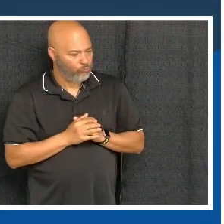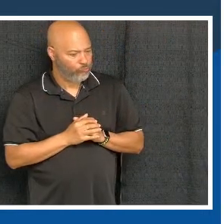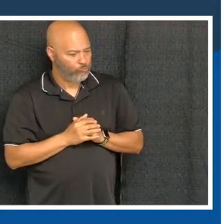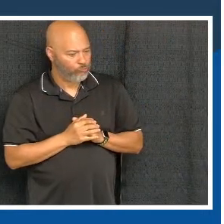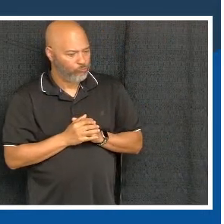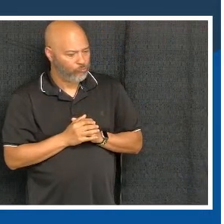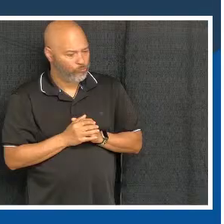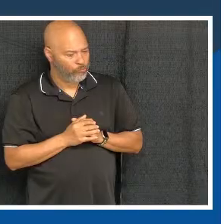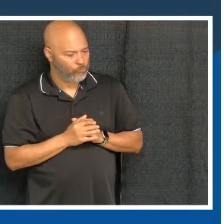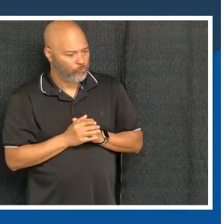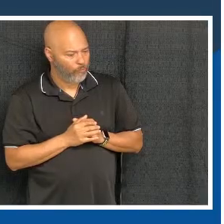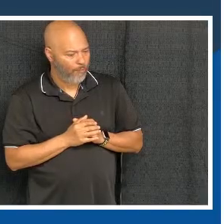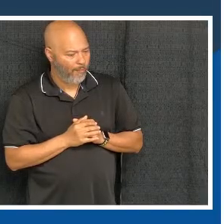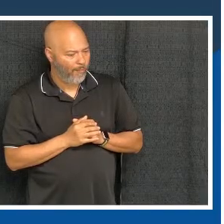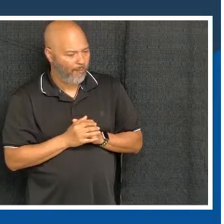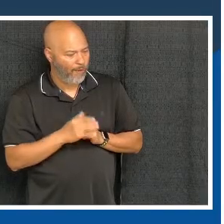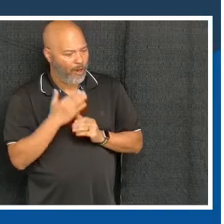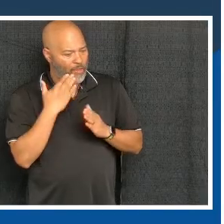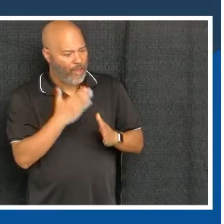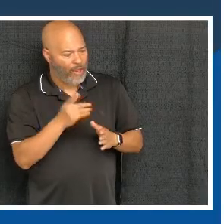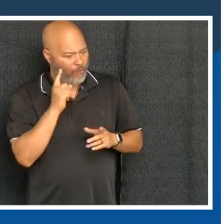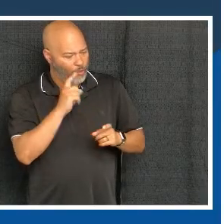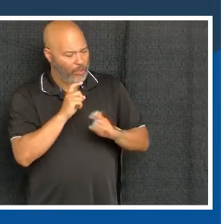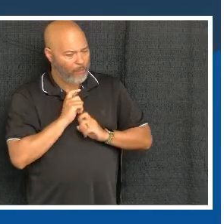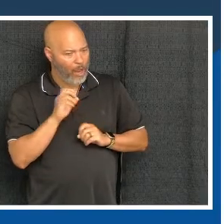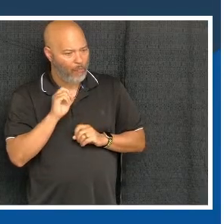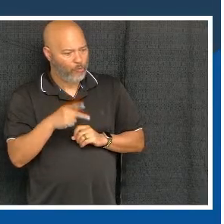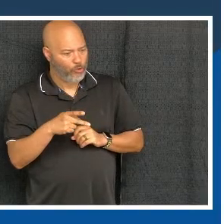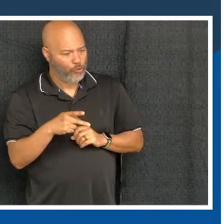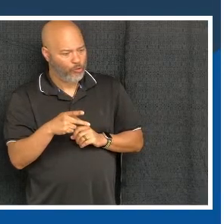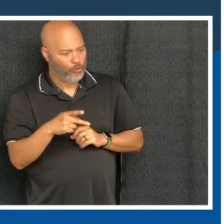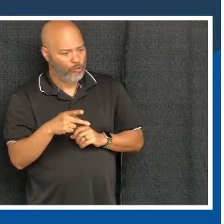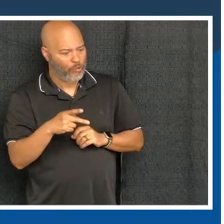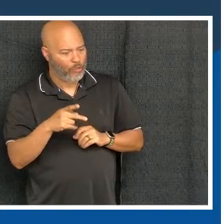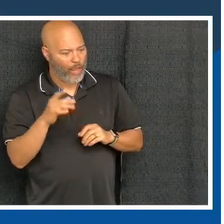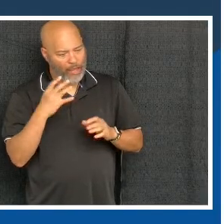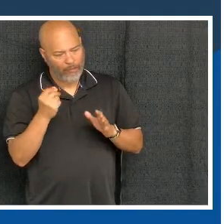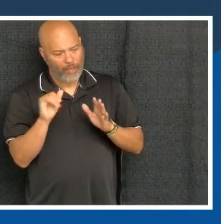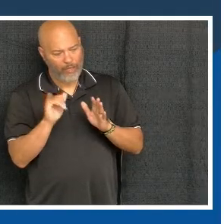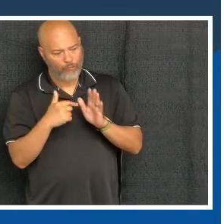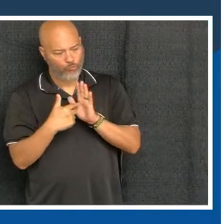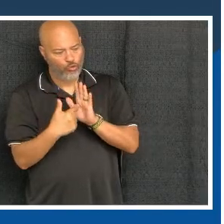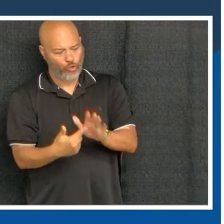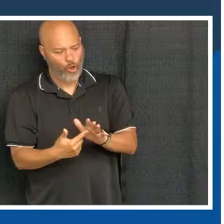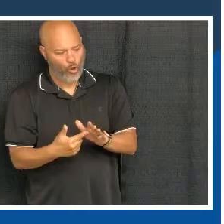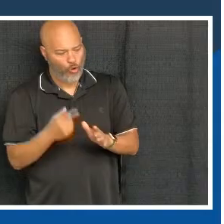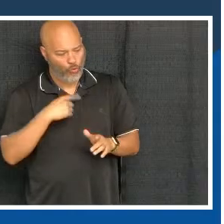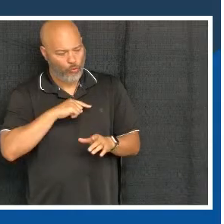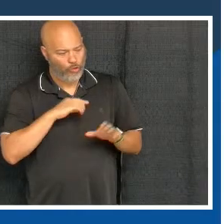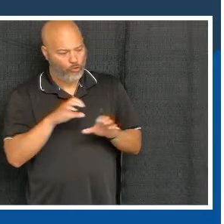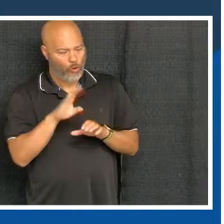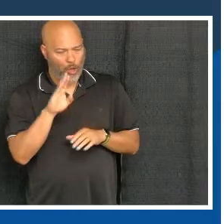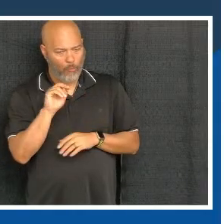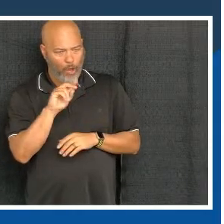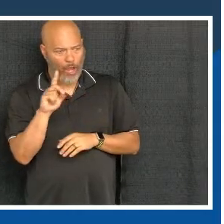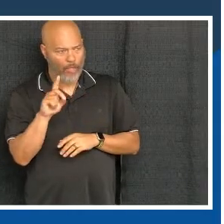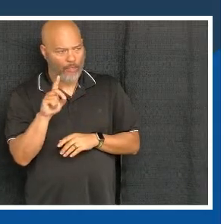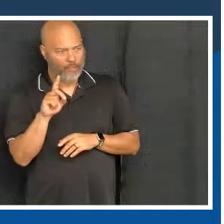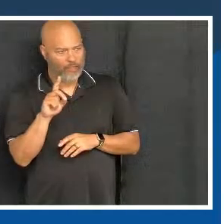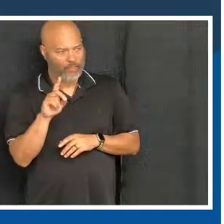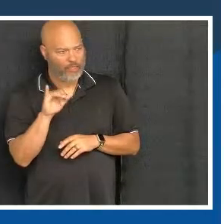now? Okay. Thank y'all for giving me the opportunity to come and kind of highlight. We are doing a bond issue, and